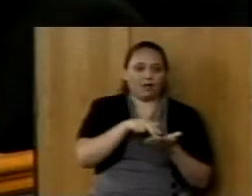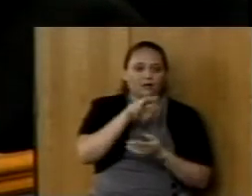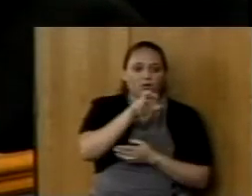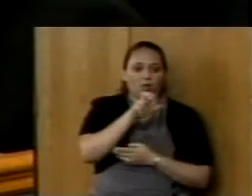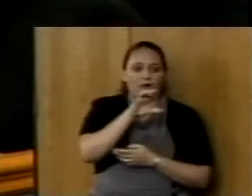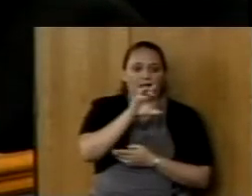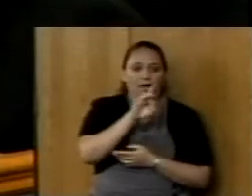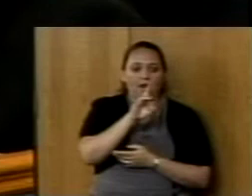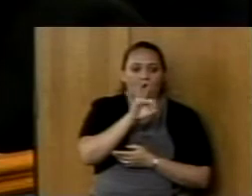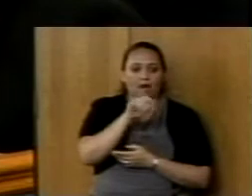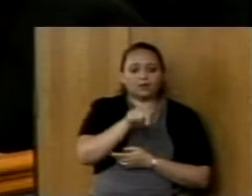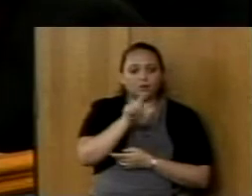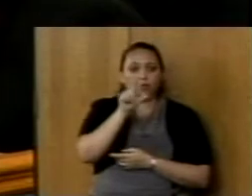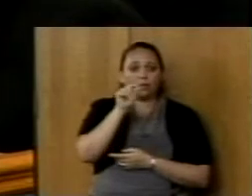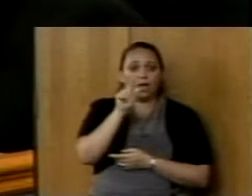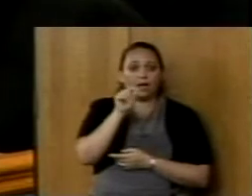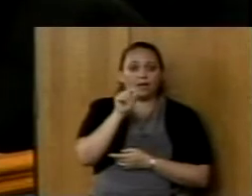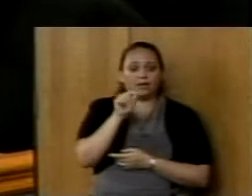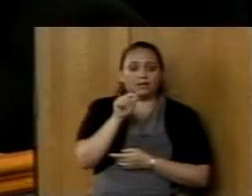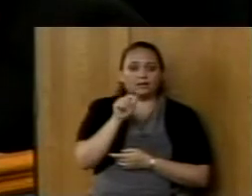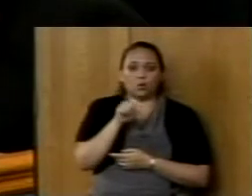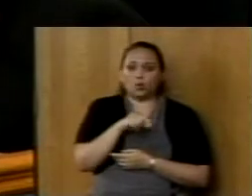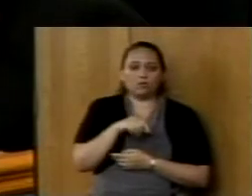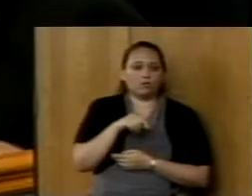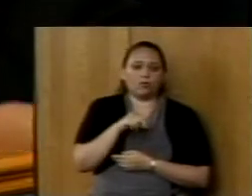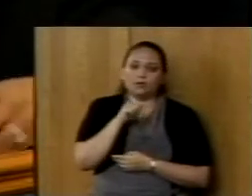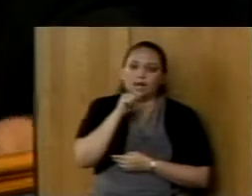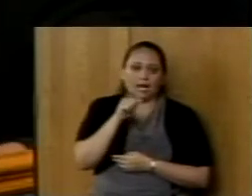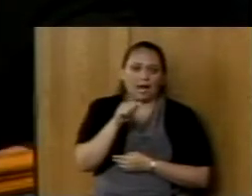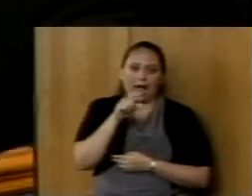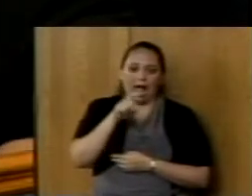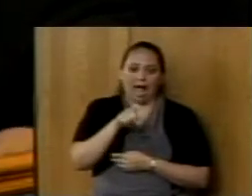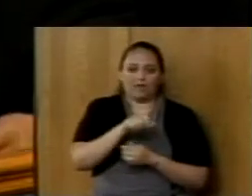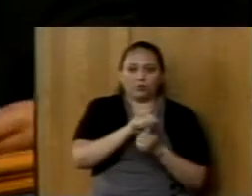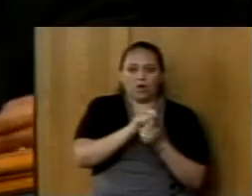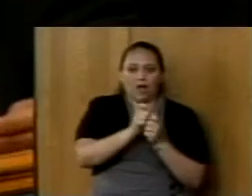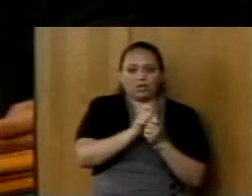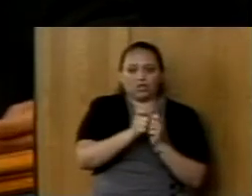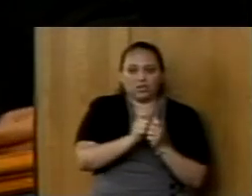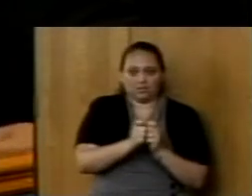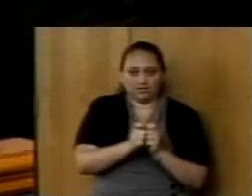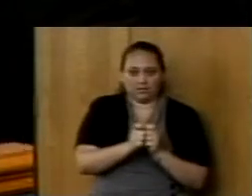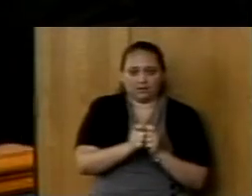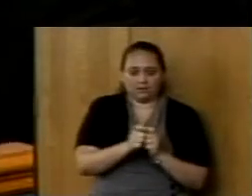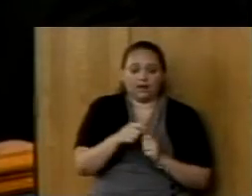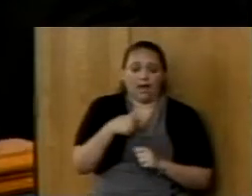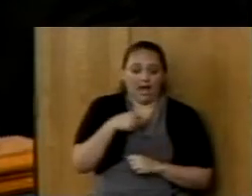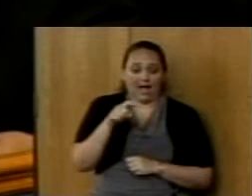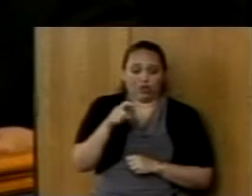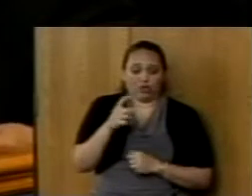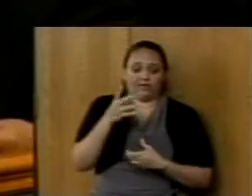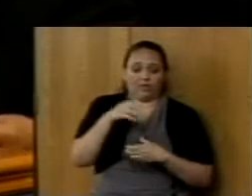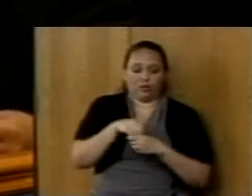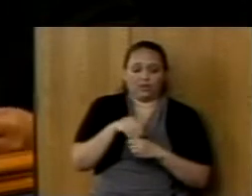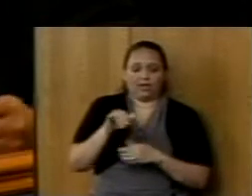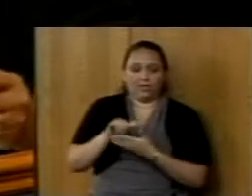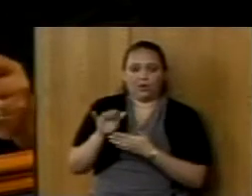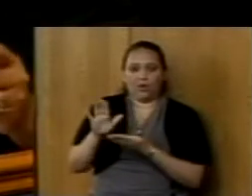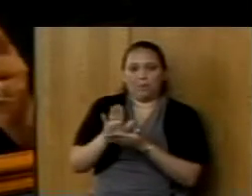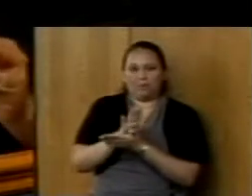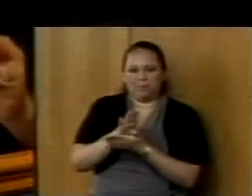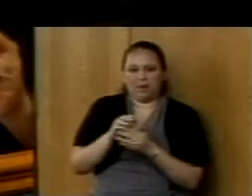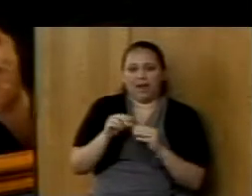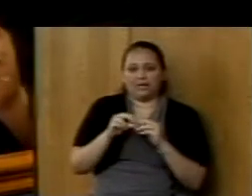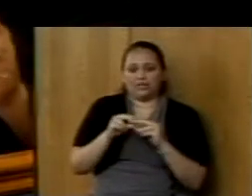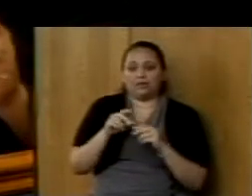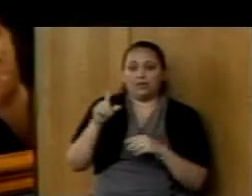$3,389.20. And so they didn't have to adjust that because they sent us, and I should have included this in your packet, they sent